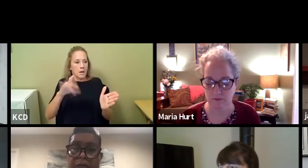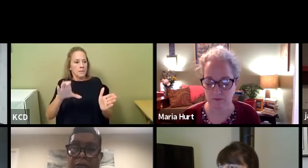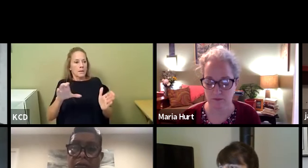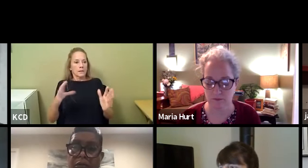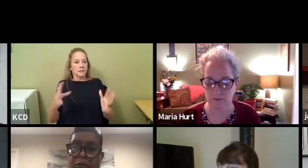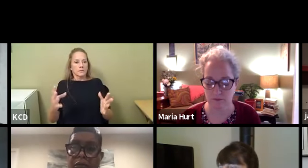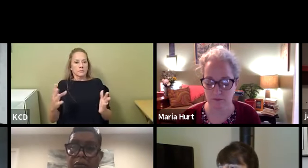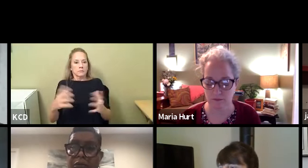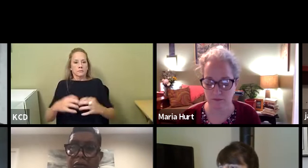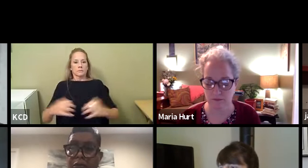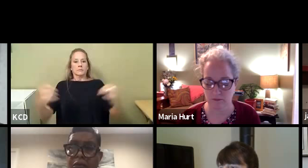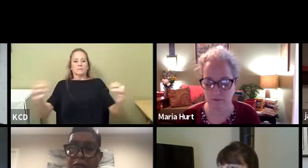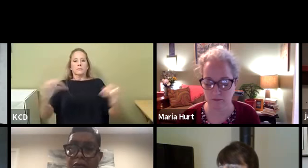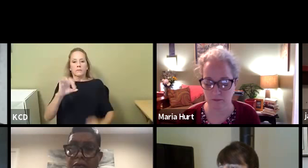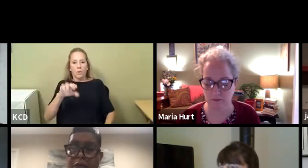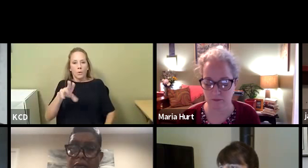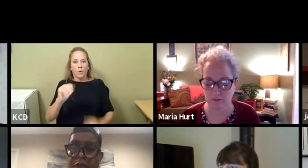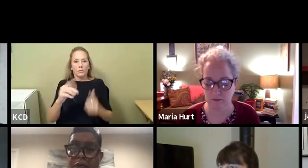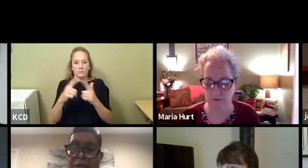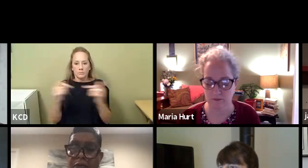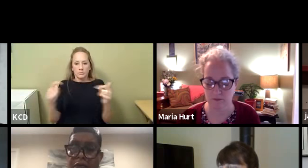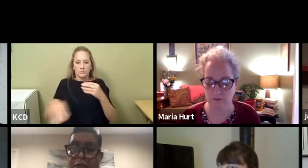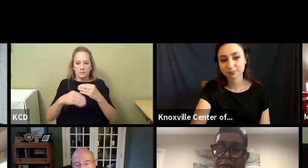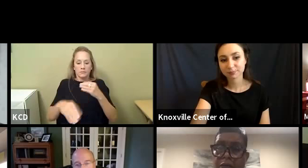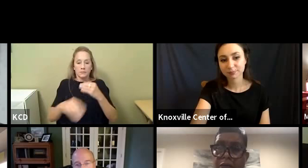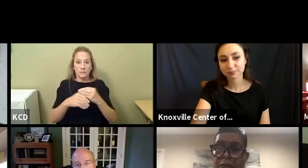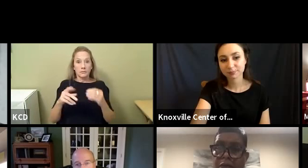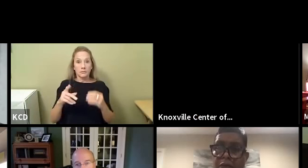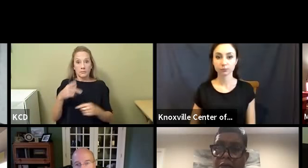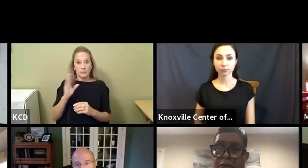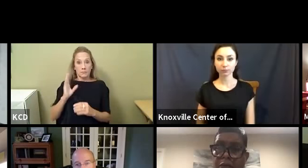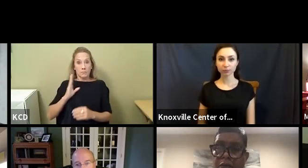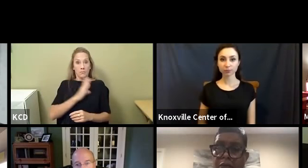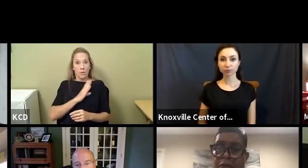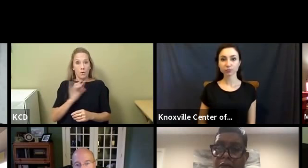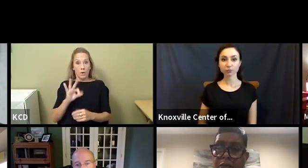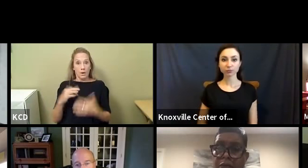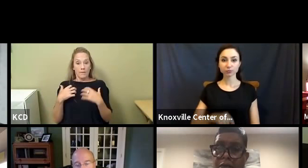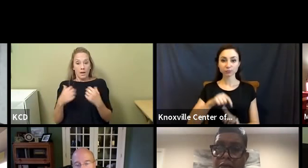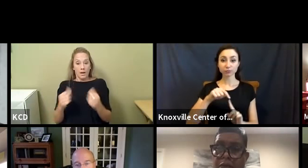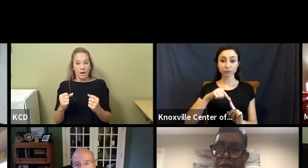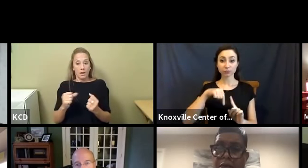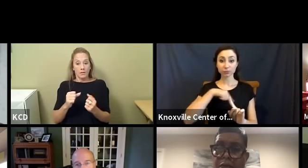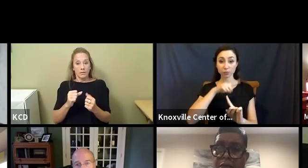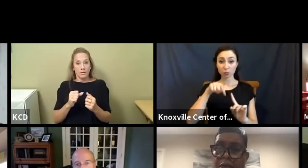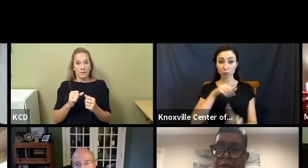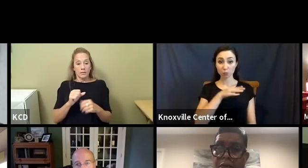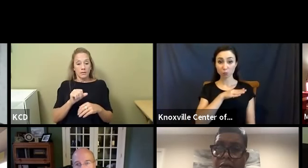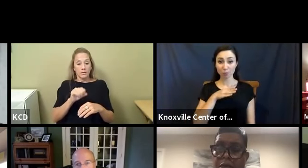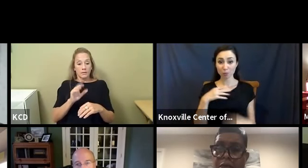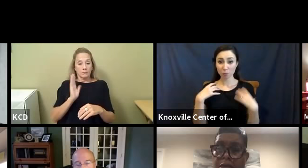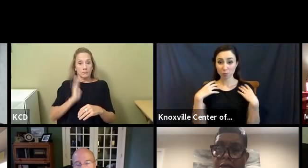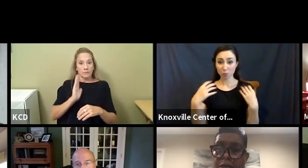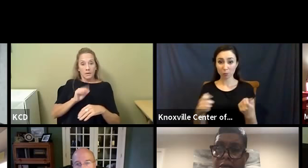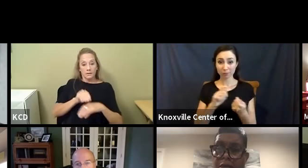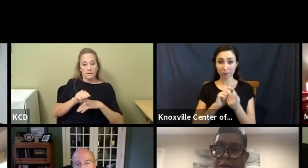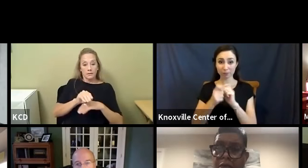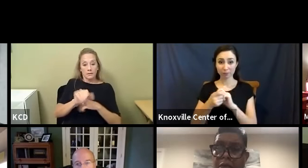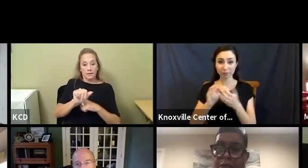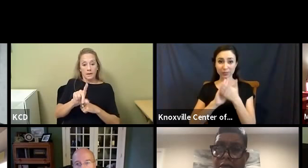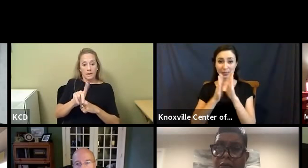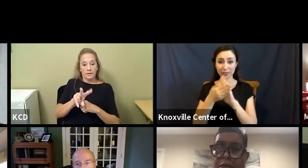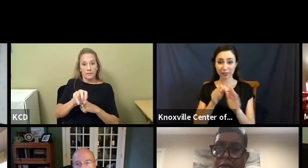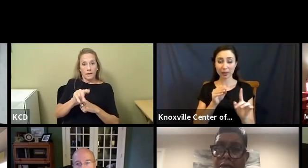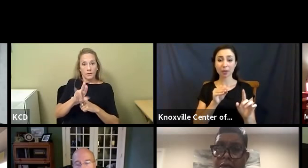things. When the Board of Health went to being an advisory committee, and you never really were. If you look at